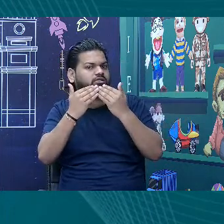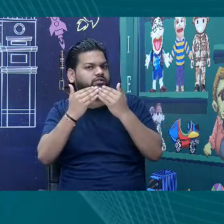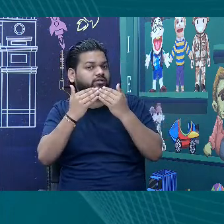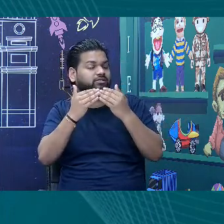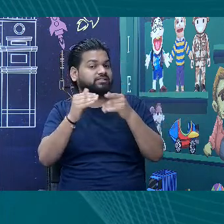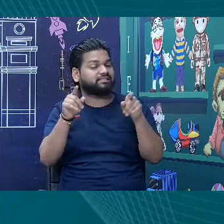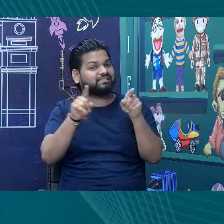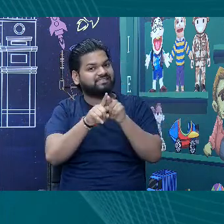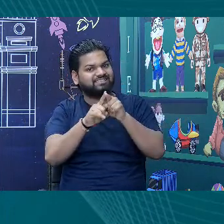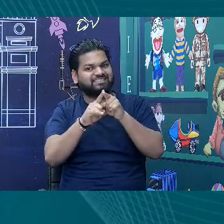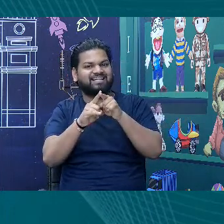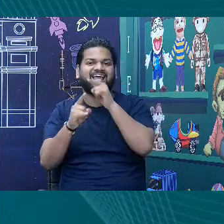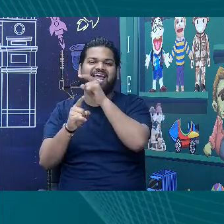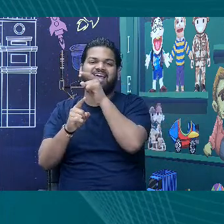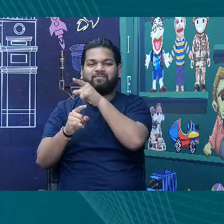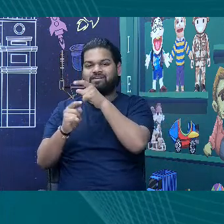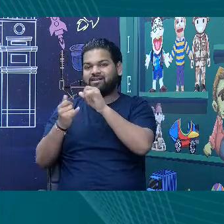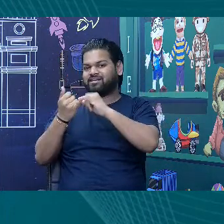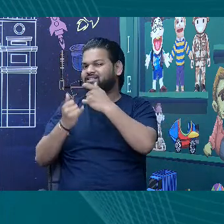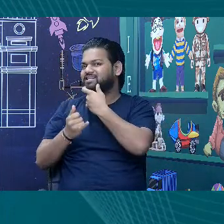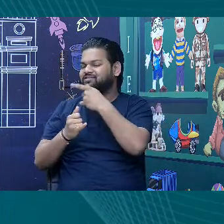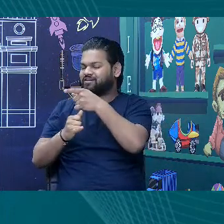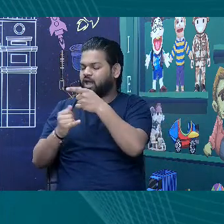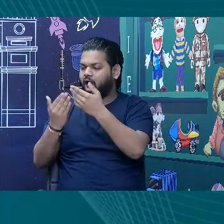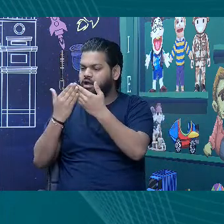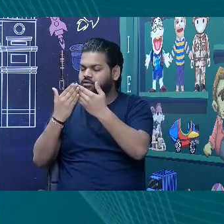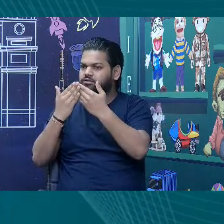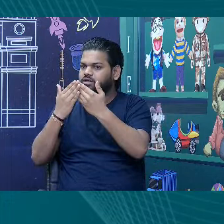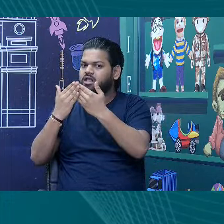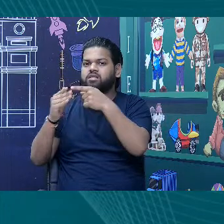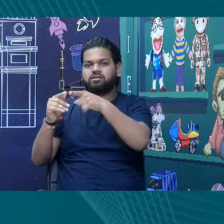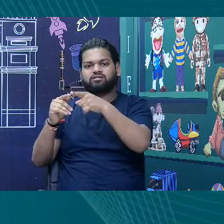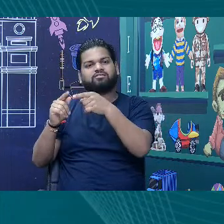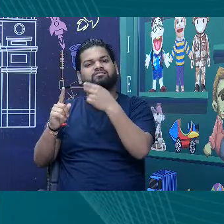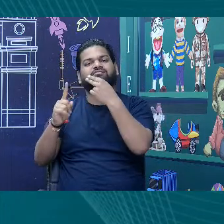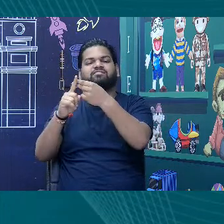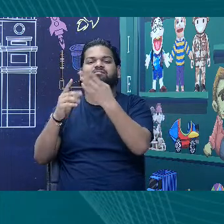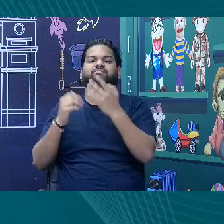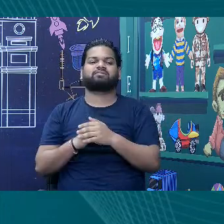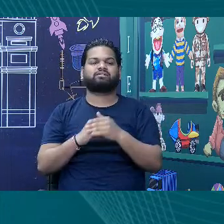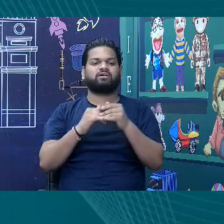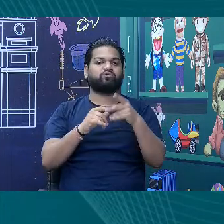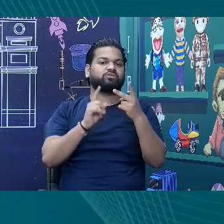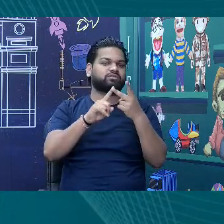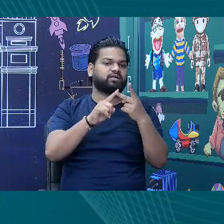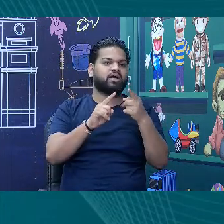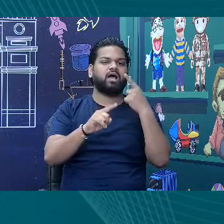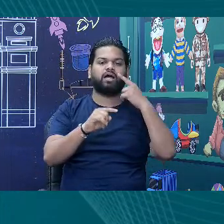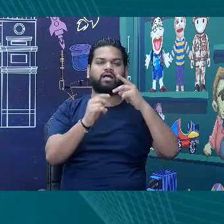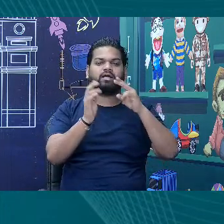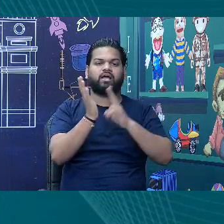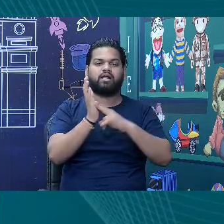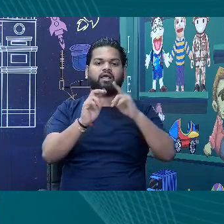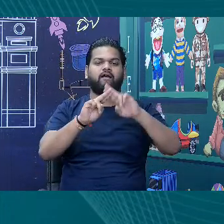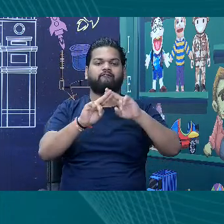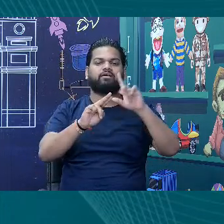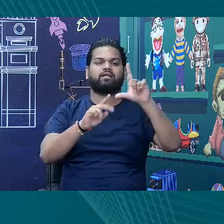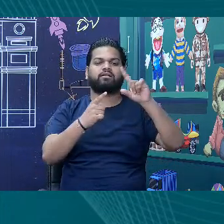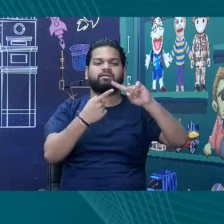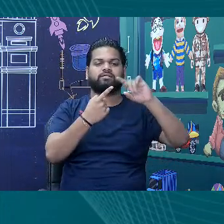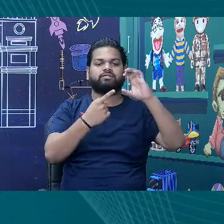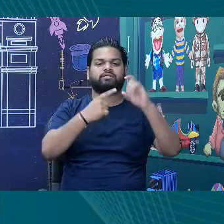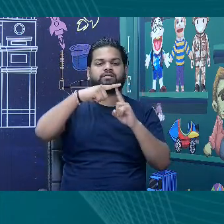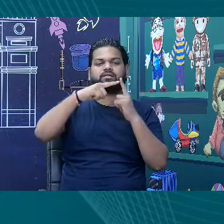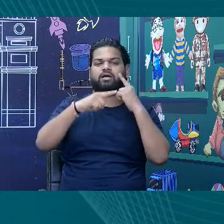why we call him an astrophysicist. The next word is inflection, and inflection means